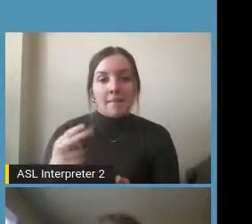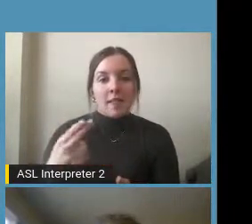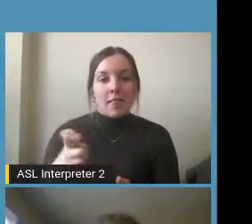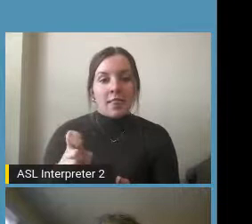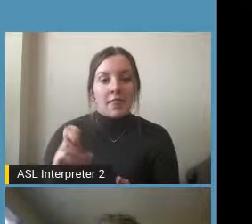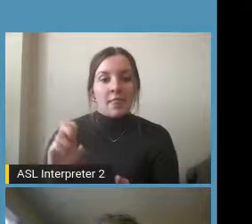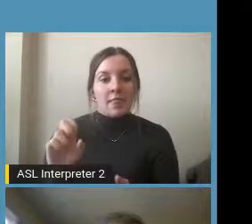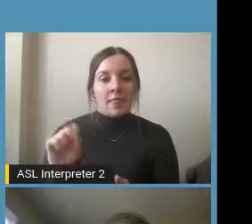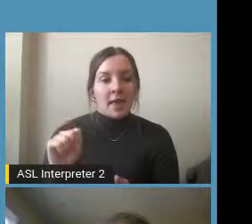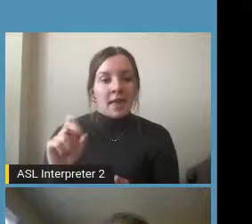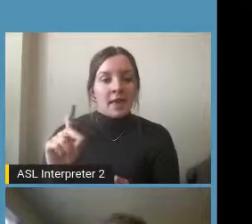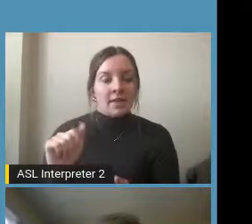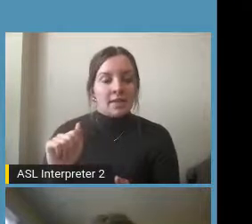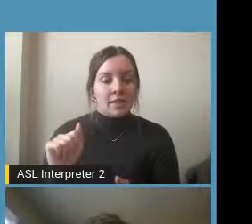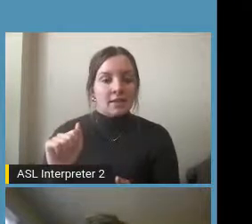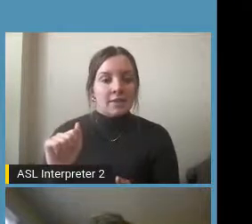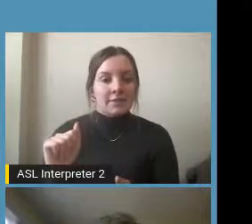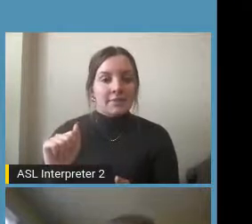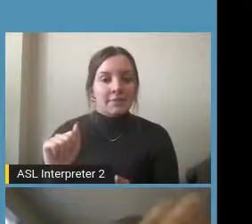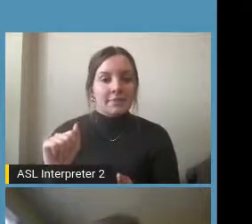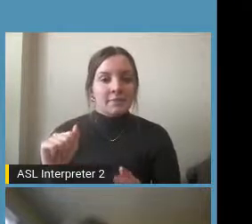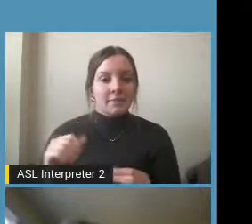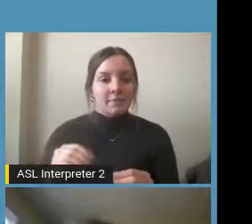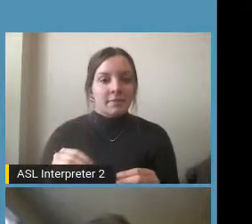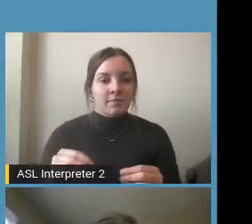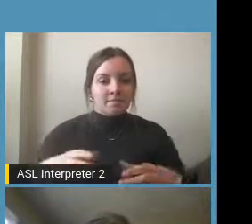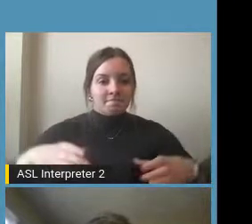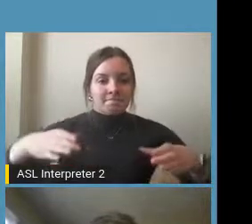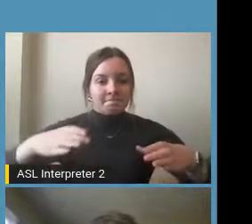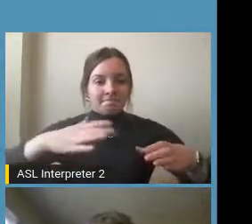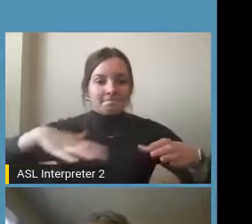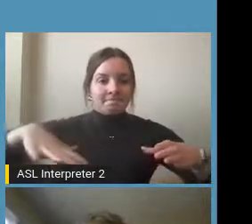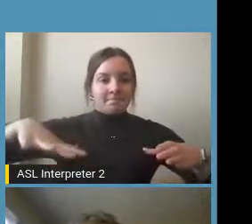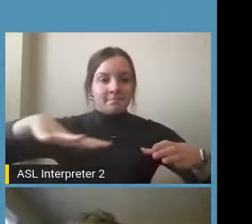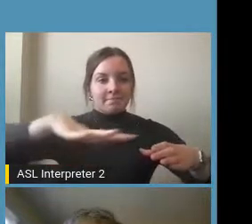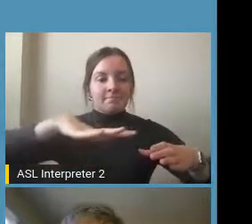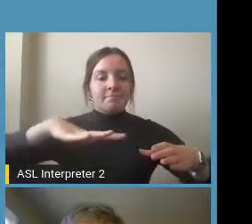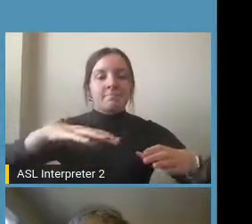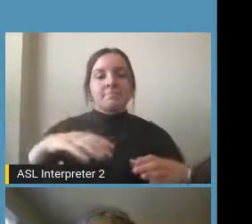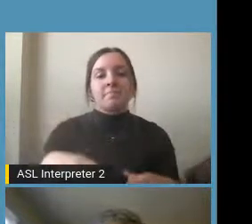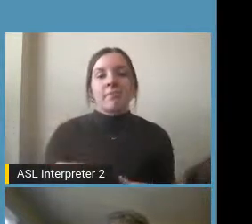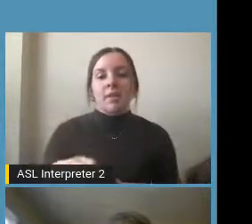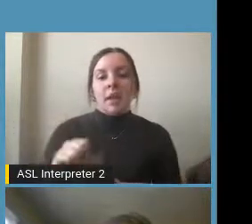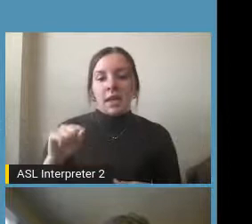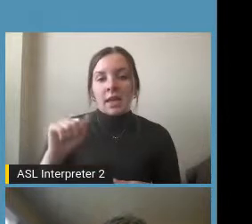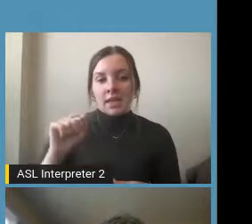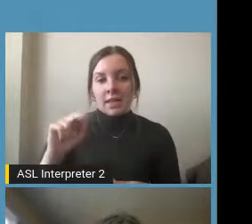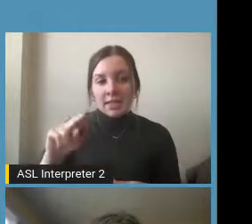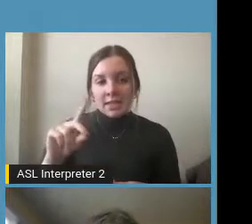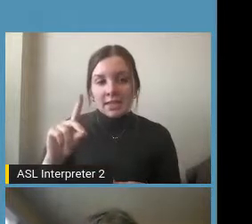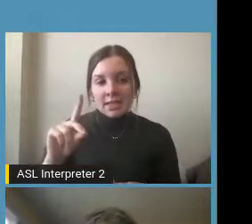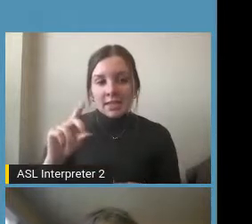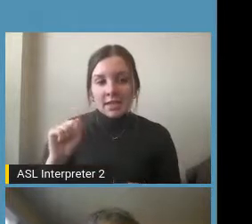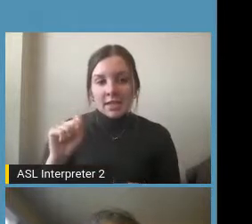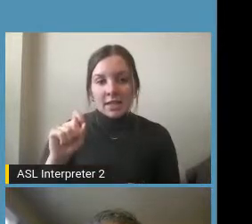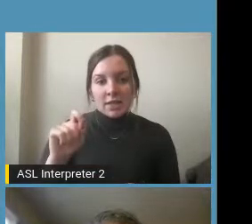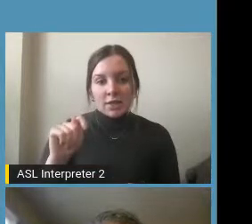whole sandstone. There's a whole sandstone ornamentation all around. It's 150 years old. It's